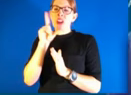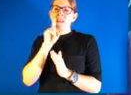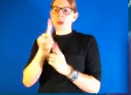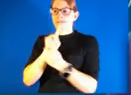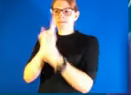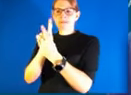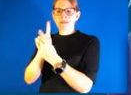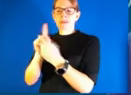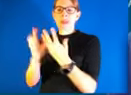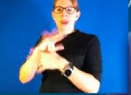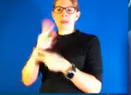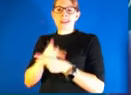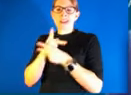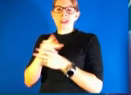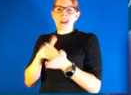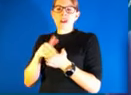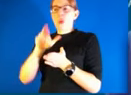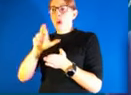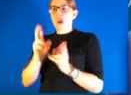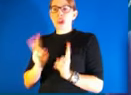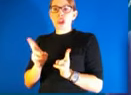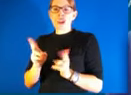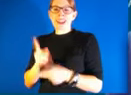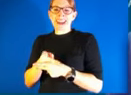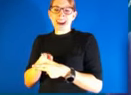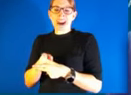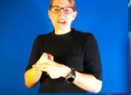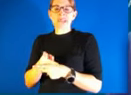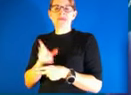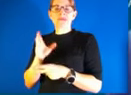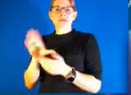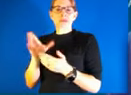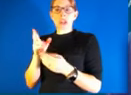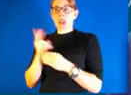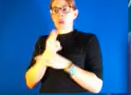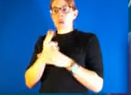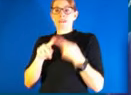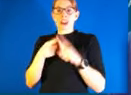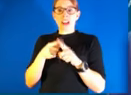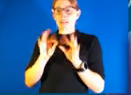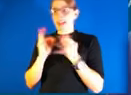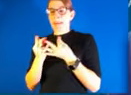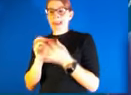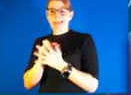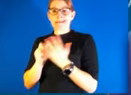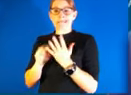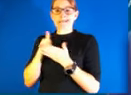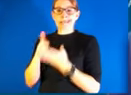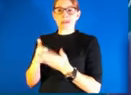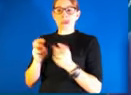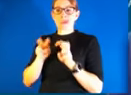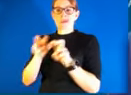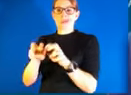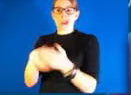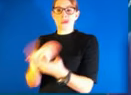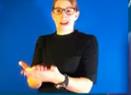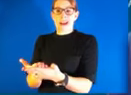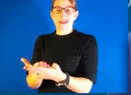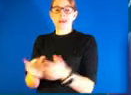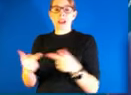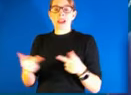care, other alternative care sites, and use friends and family, things like that to get to places to help maintain